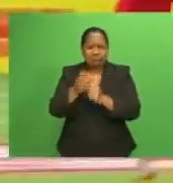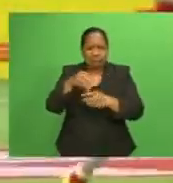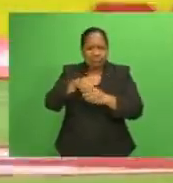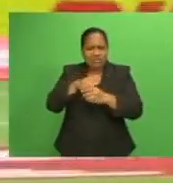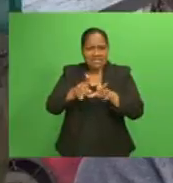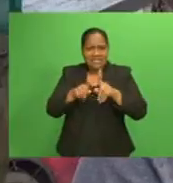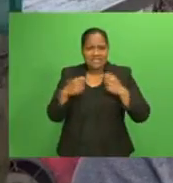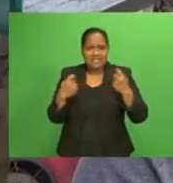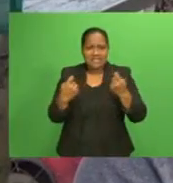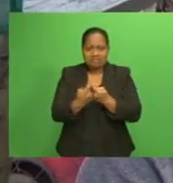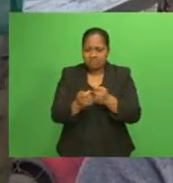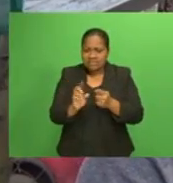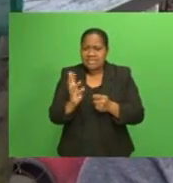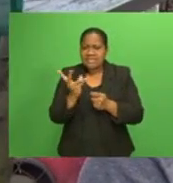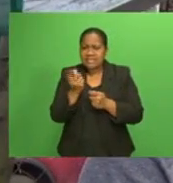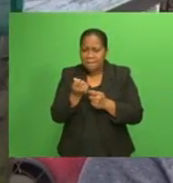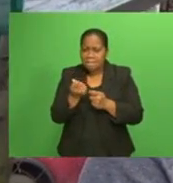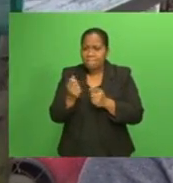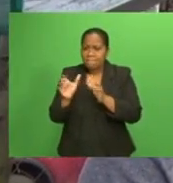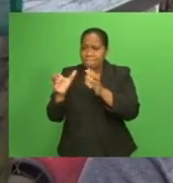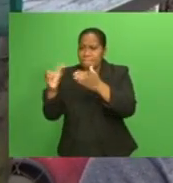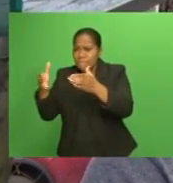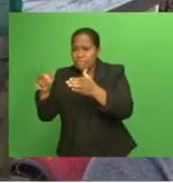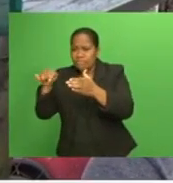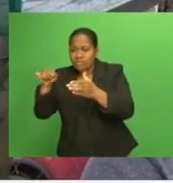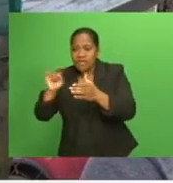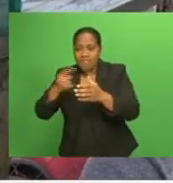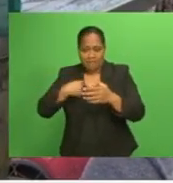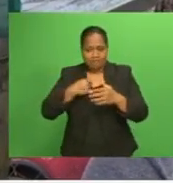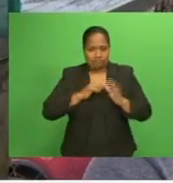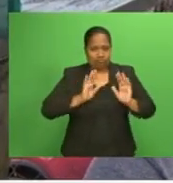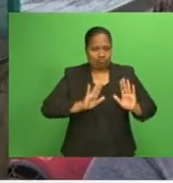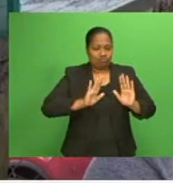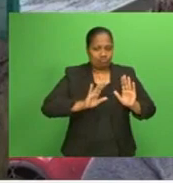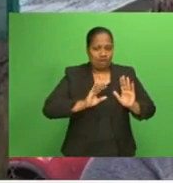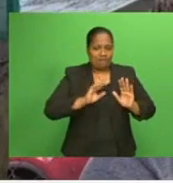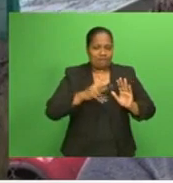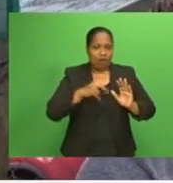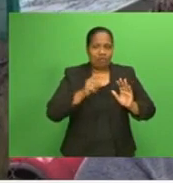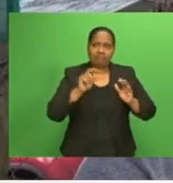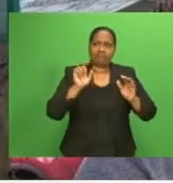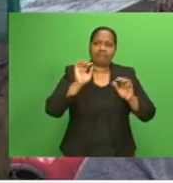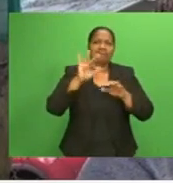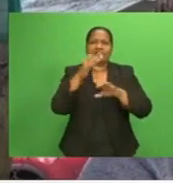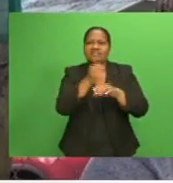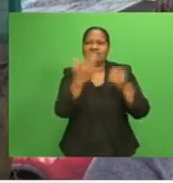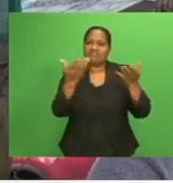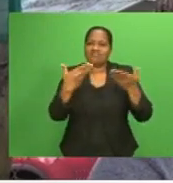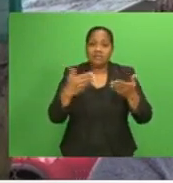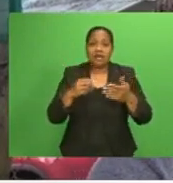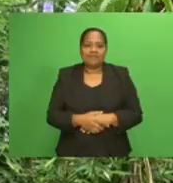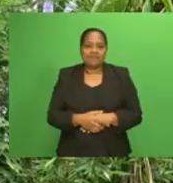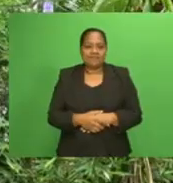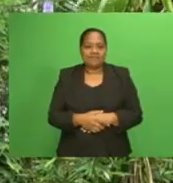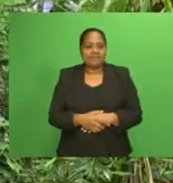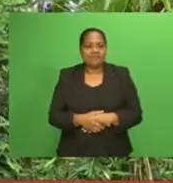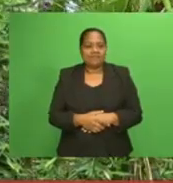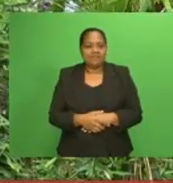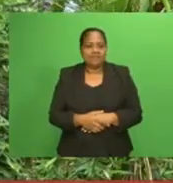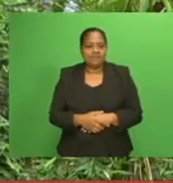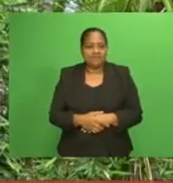are contacting me, but I will wait for a much better offer. One of the clubs is my former club, Nottingham.